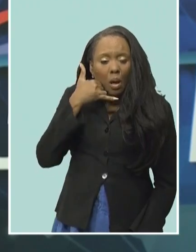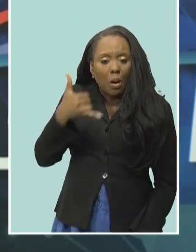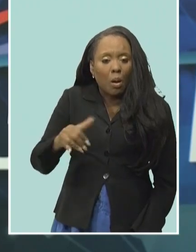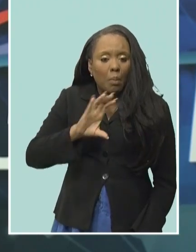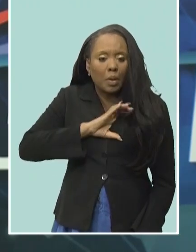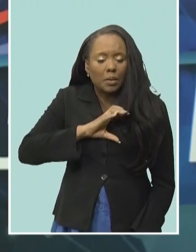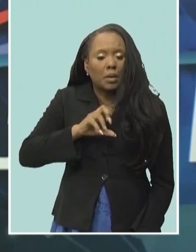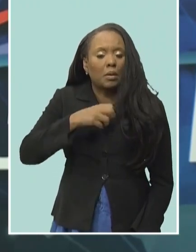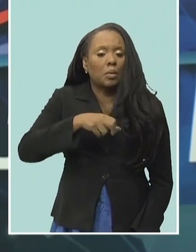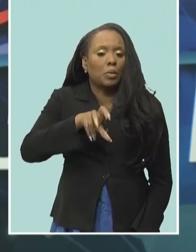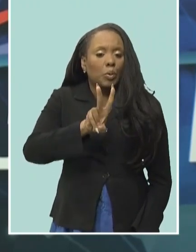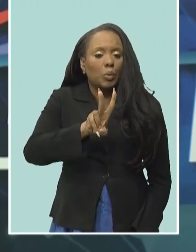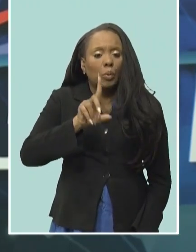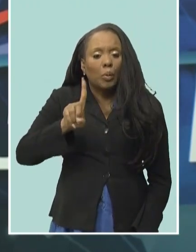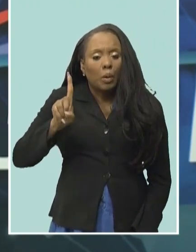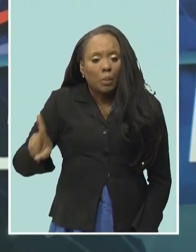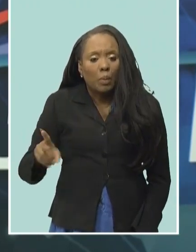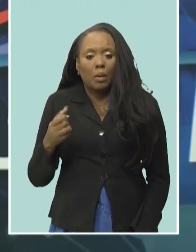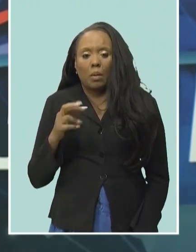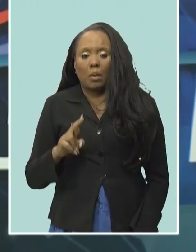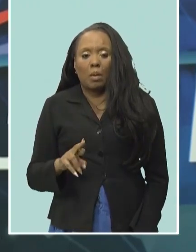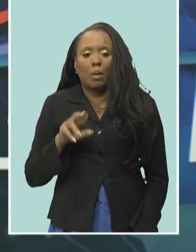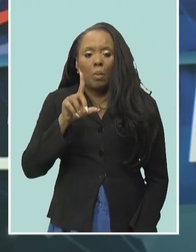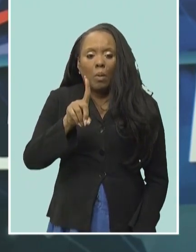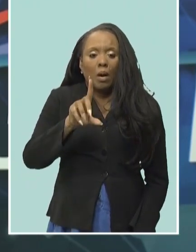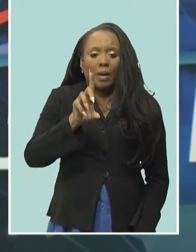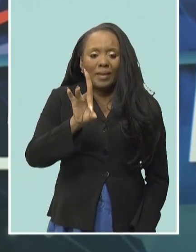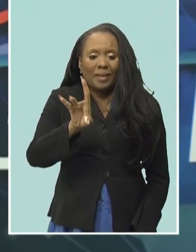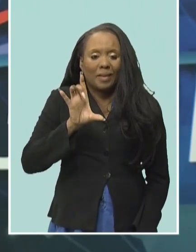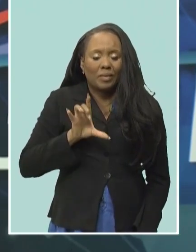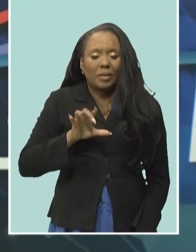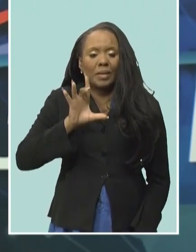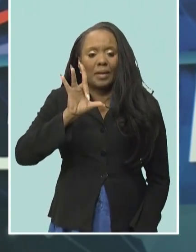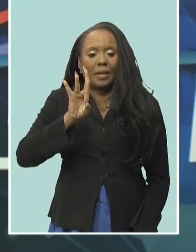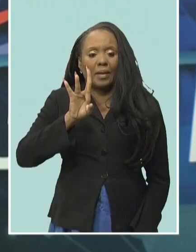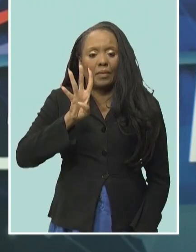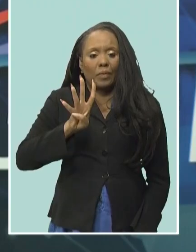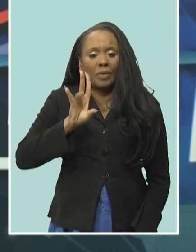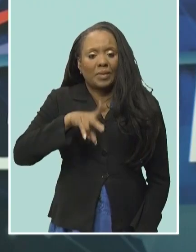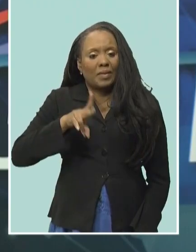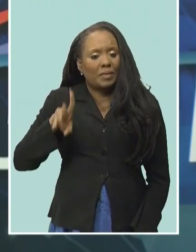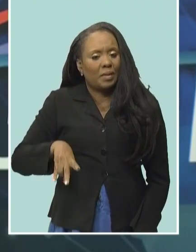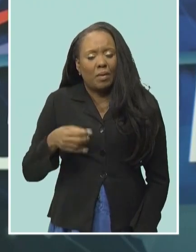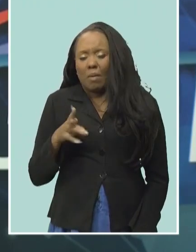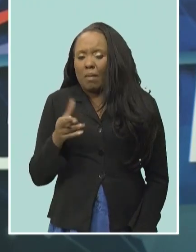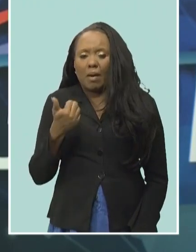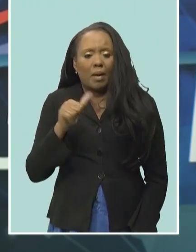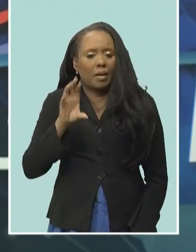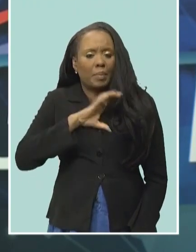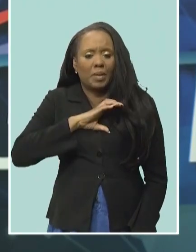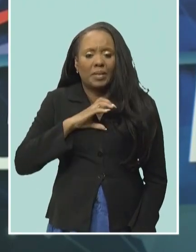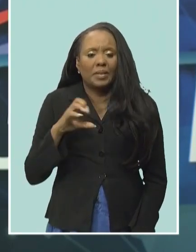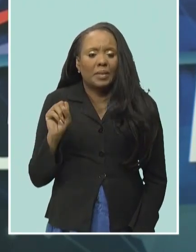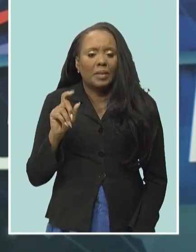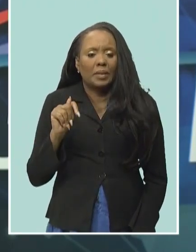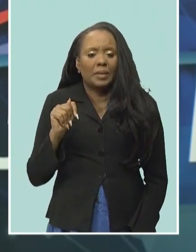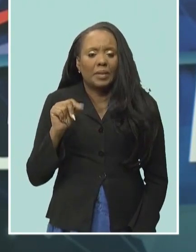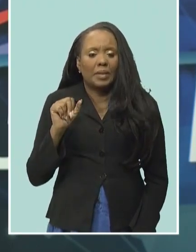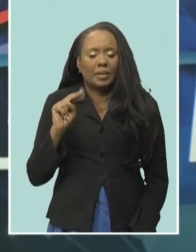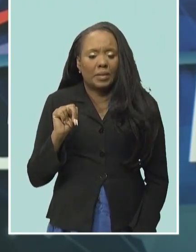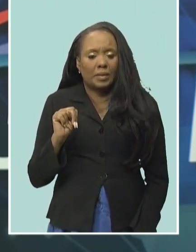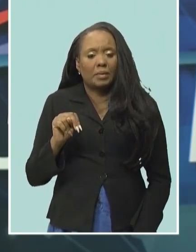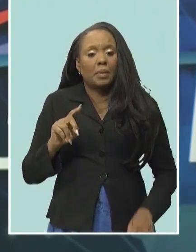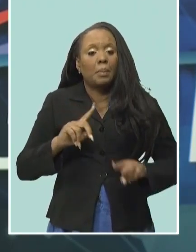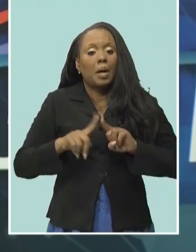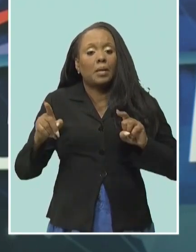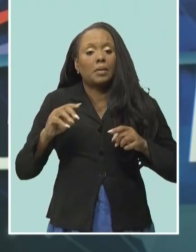Emergency at 211, Crime Stoppers at 1-800-8477, or any police station. Coming up, we hear from a